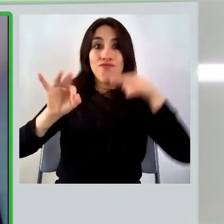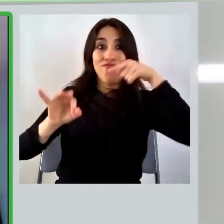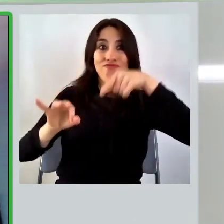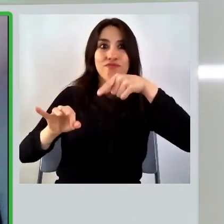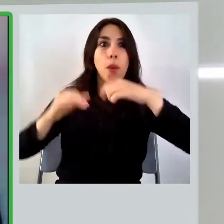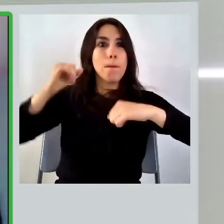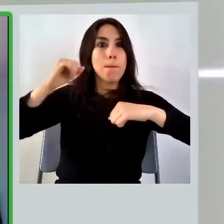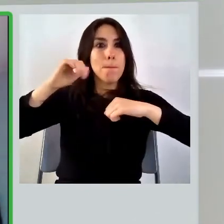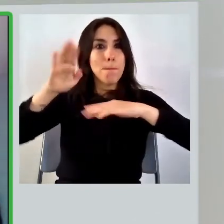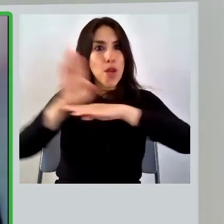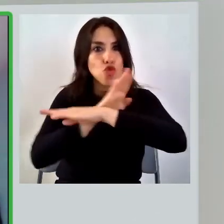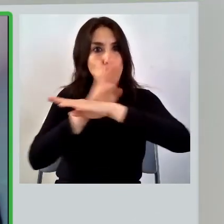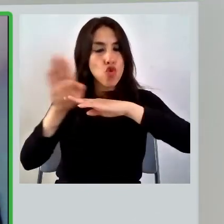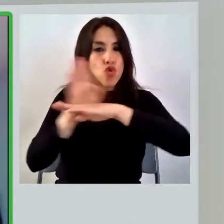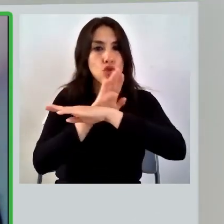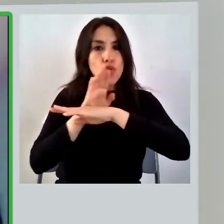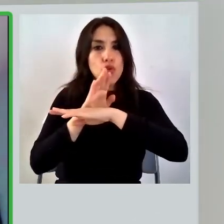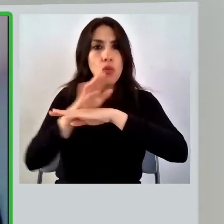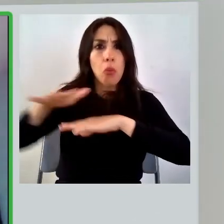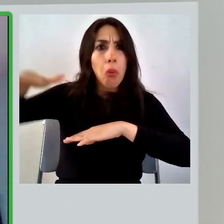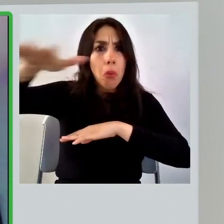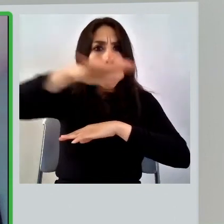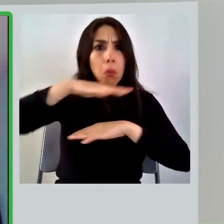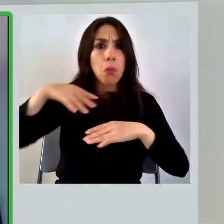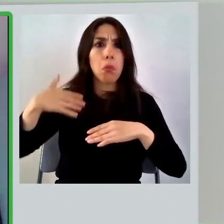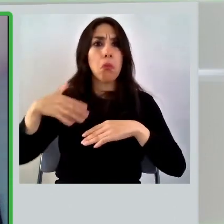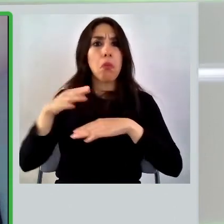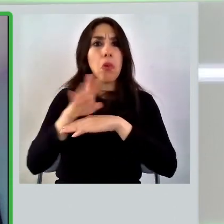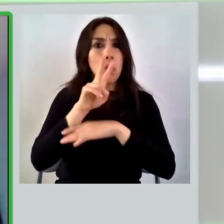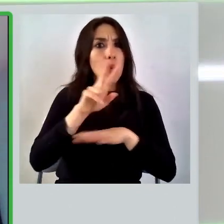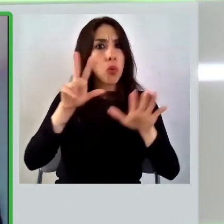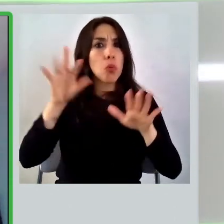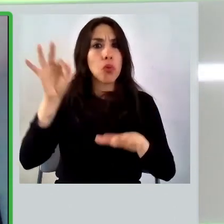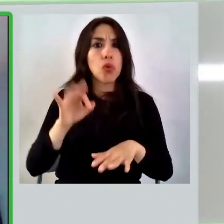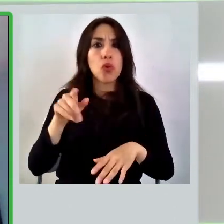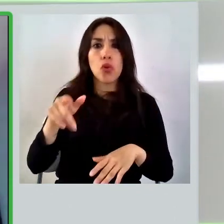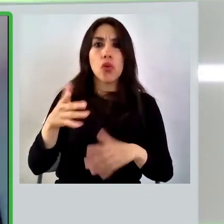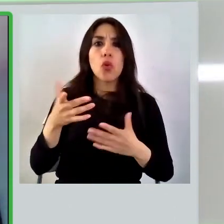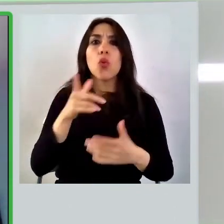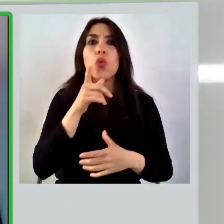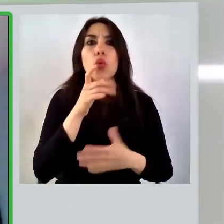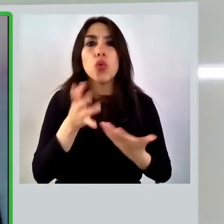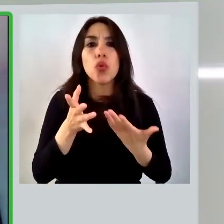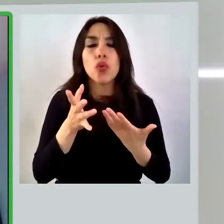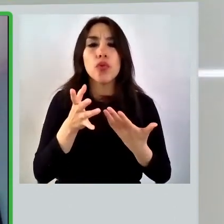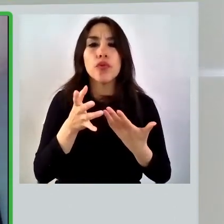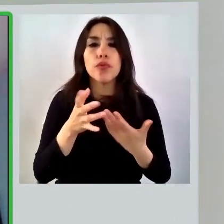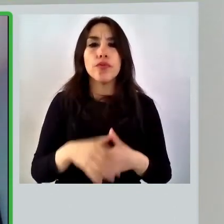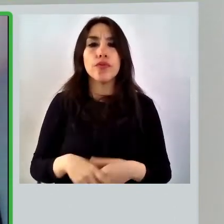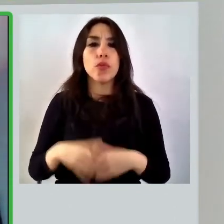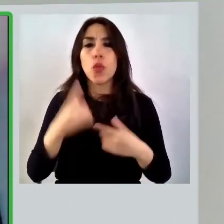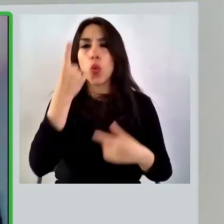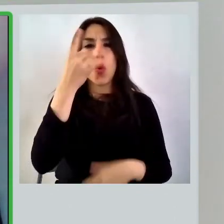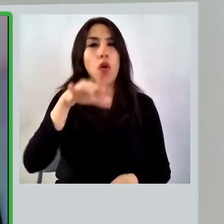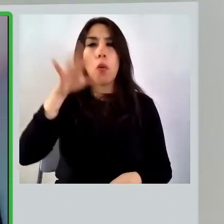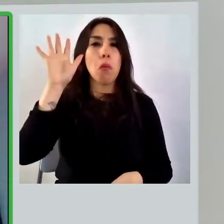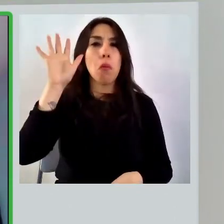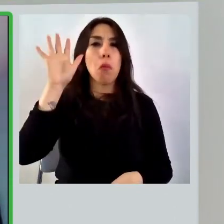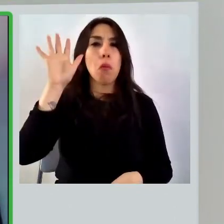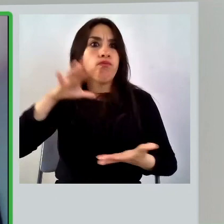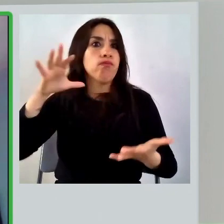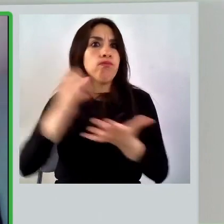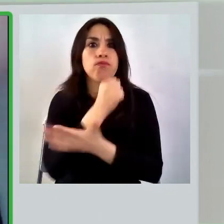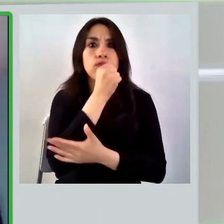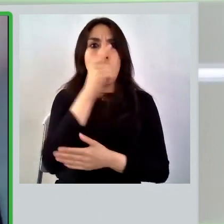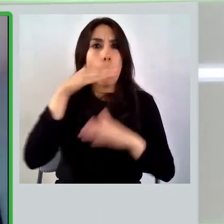there's a business case there. And in terms of inspiring change, remember, it's a journey.